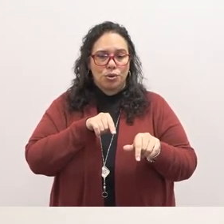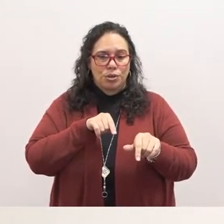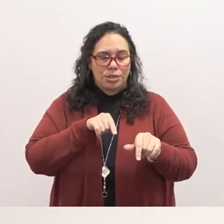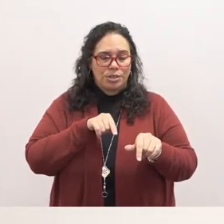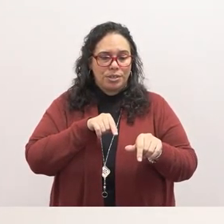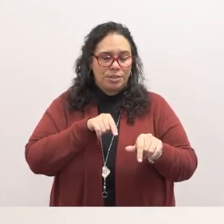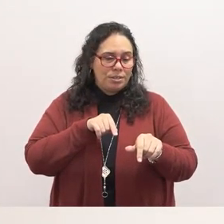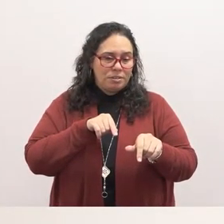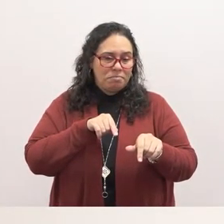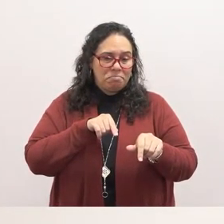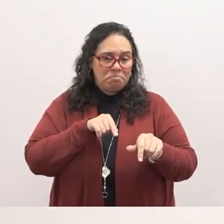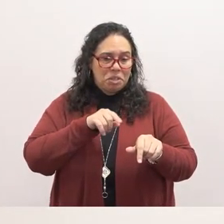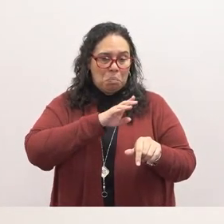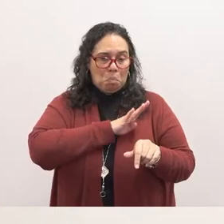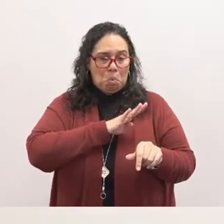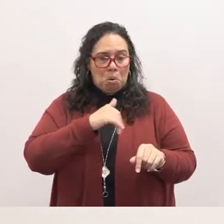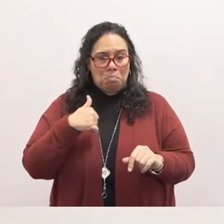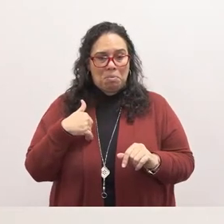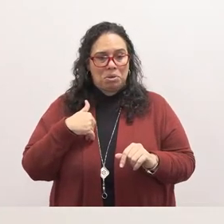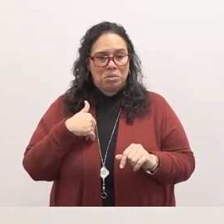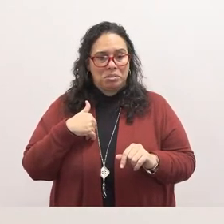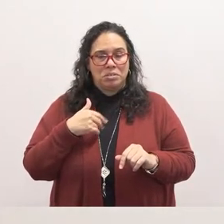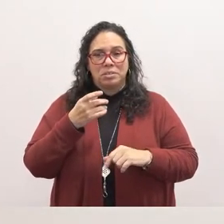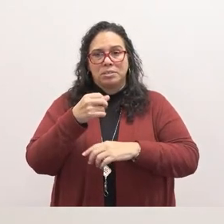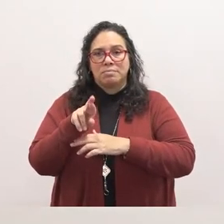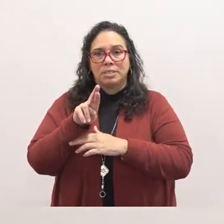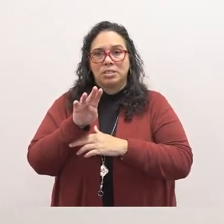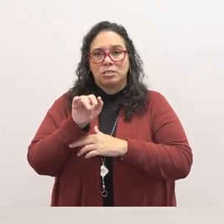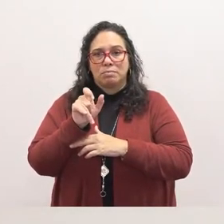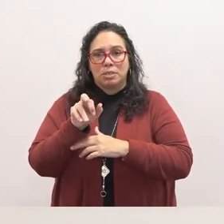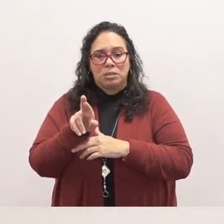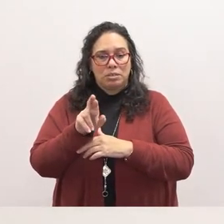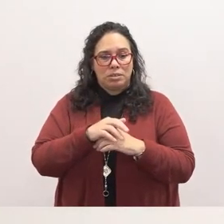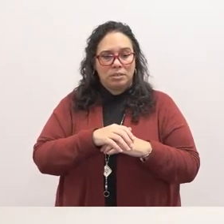And we'll start with Mr. Miller.